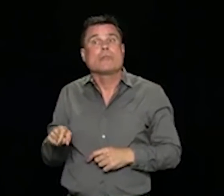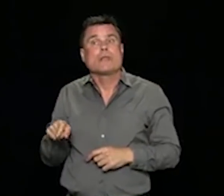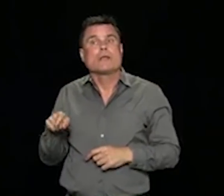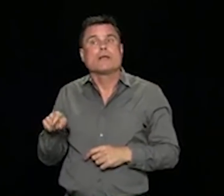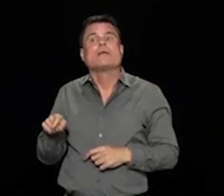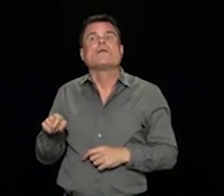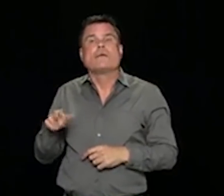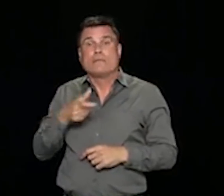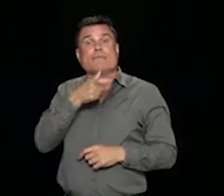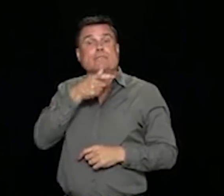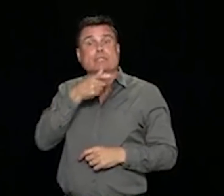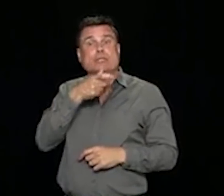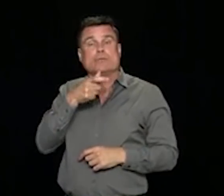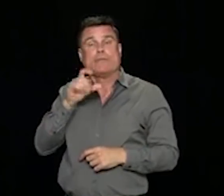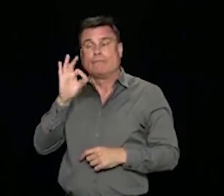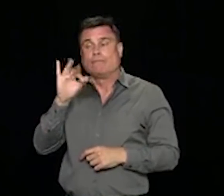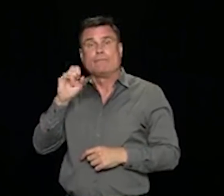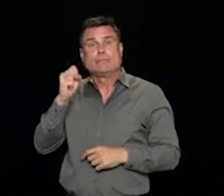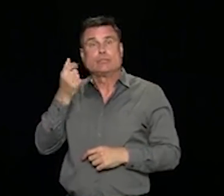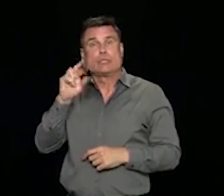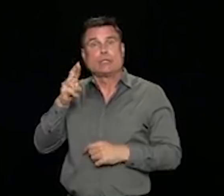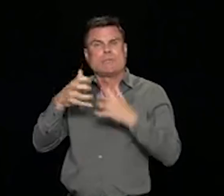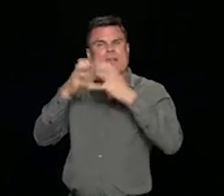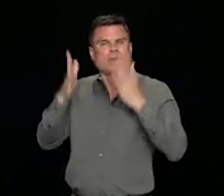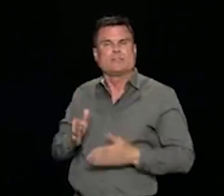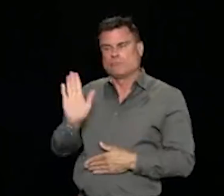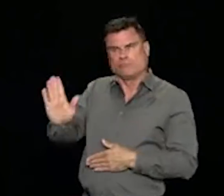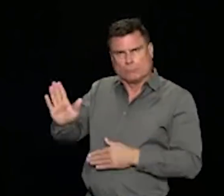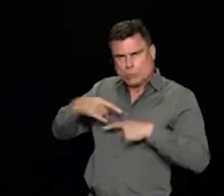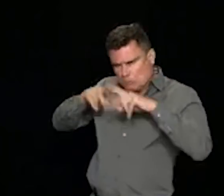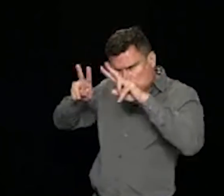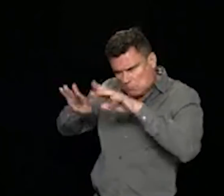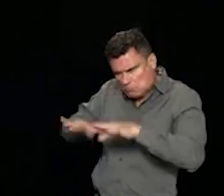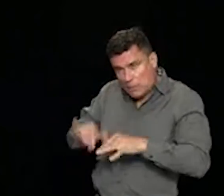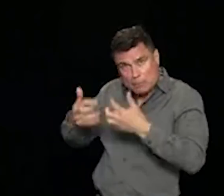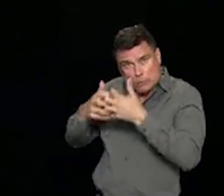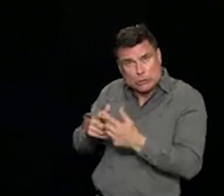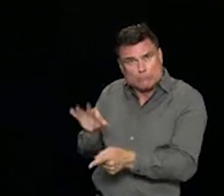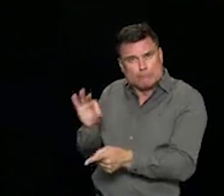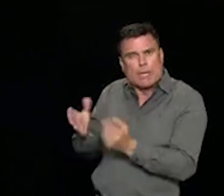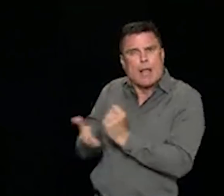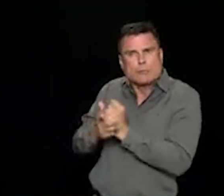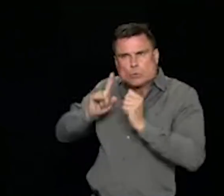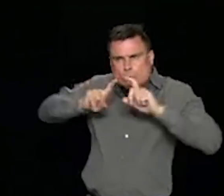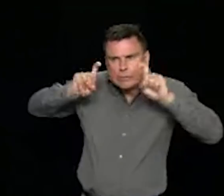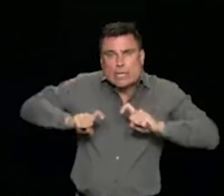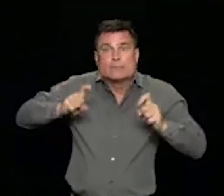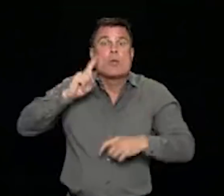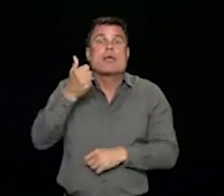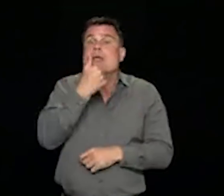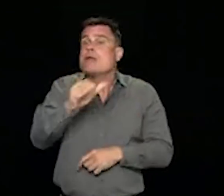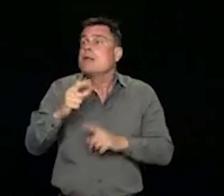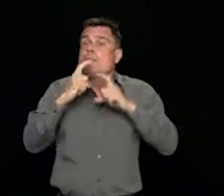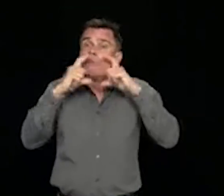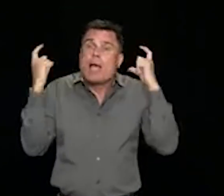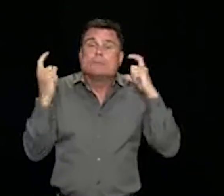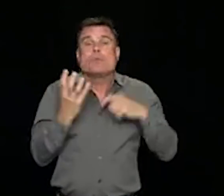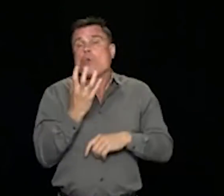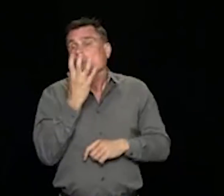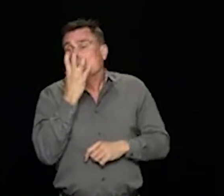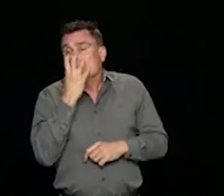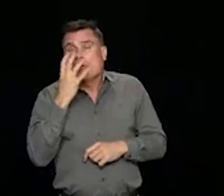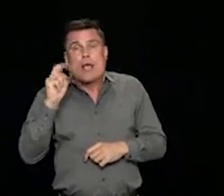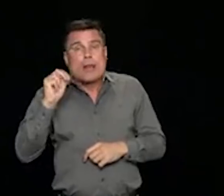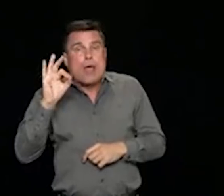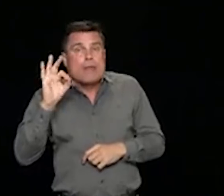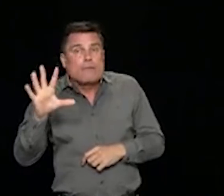efficiency and function of respiratory masks and compute results so we can ensure that any masks and respirators that we procure from new international